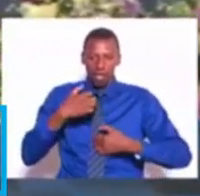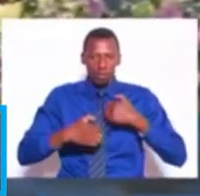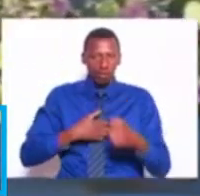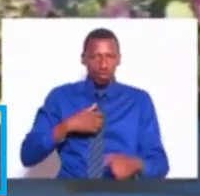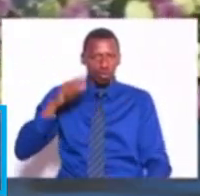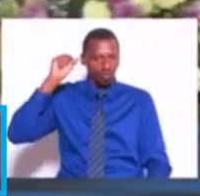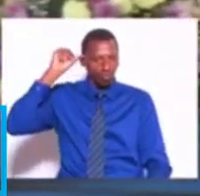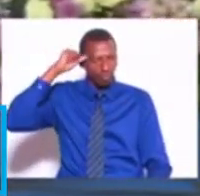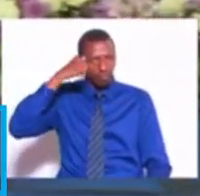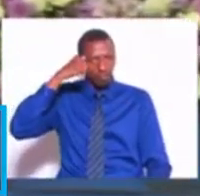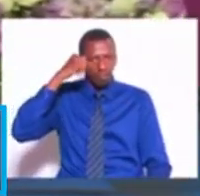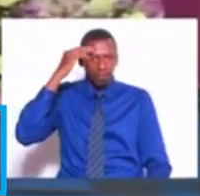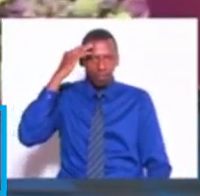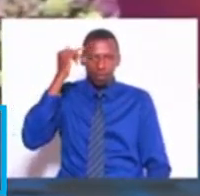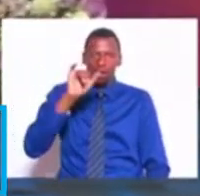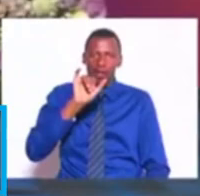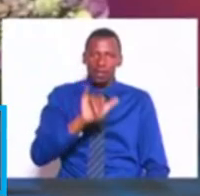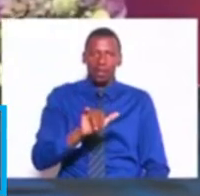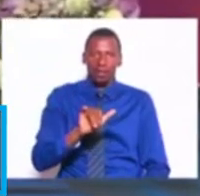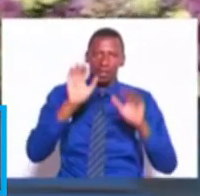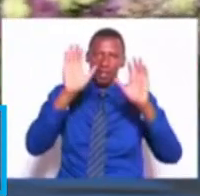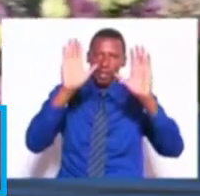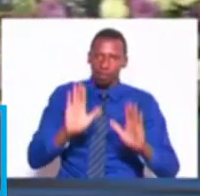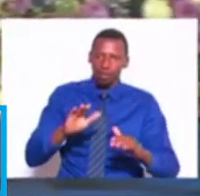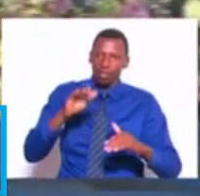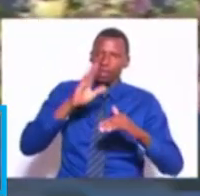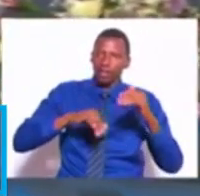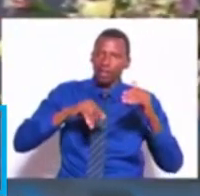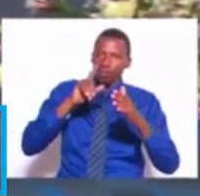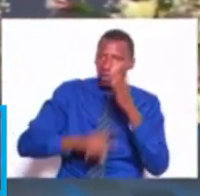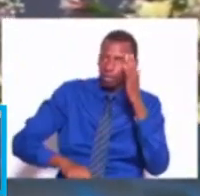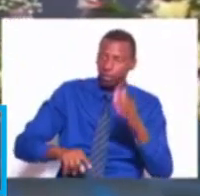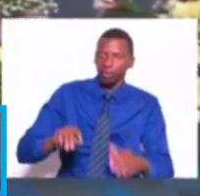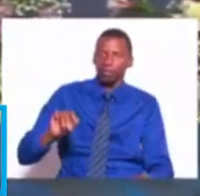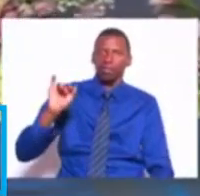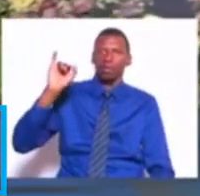this is very important than IQ, according to me.